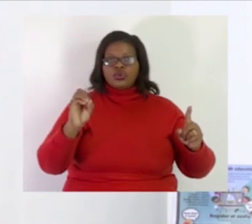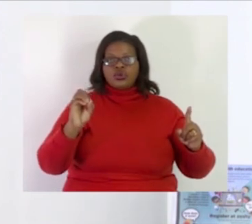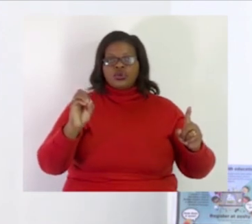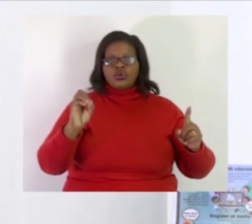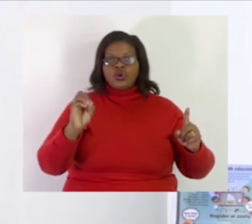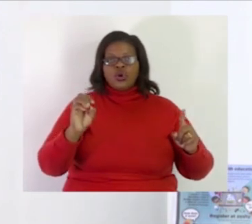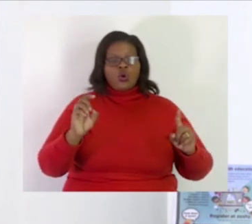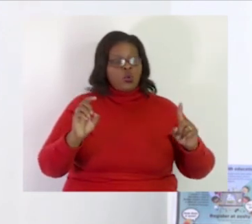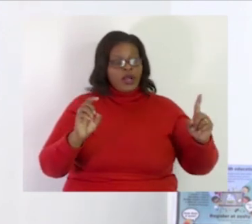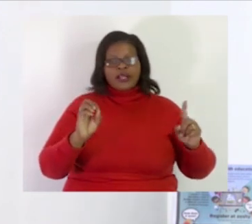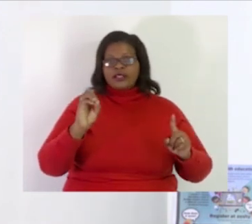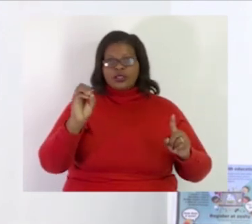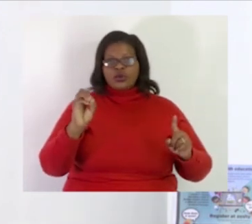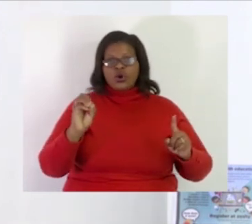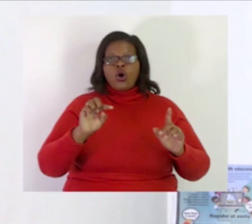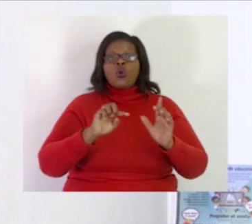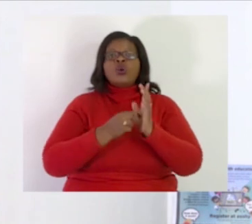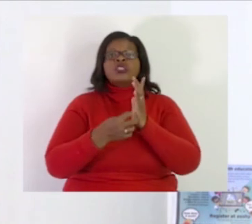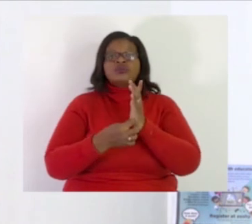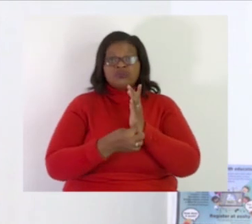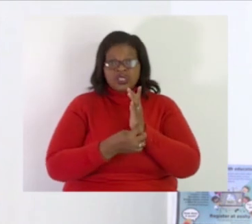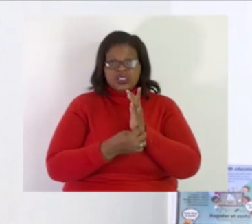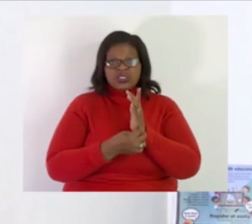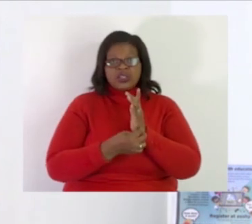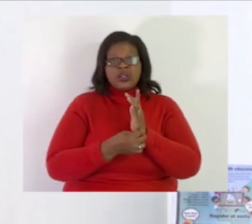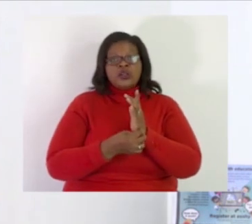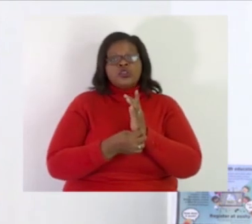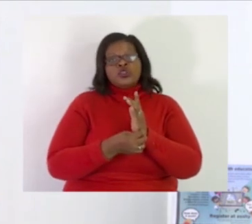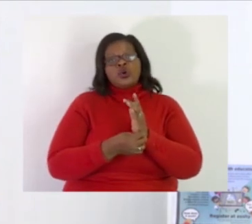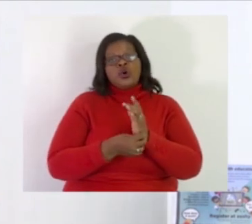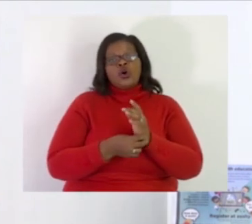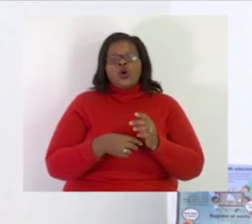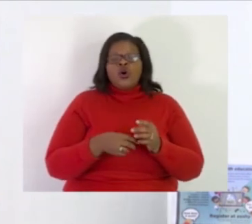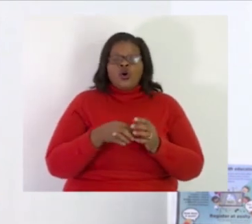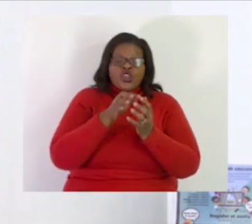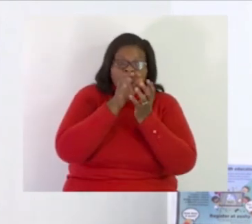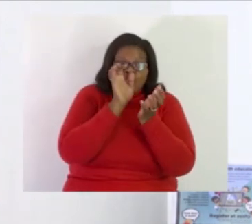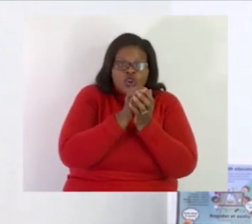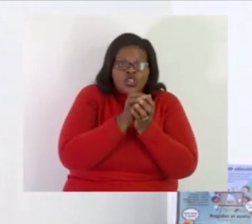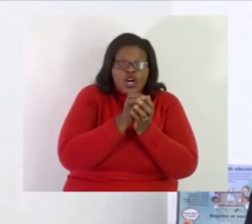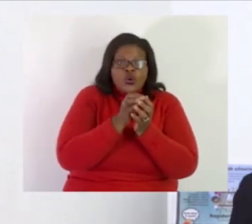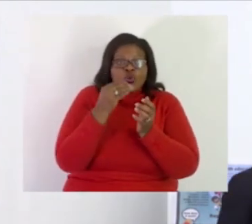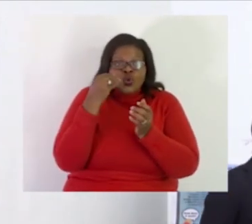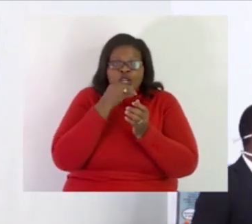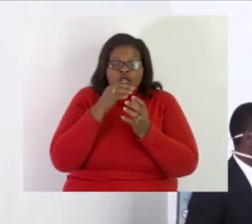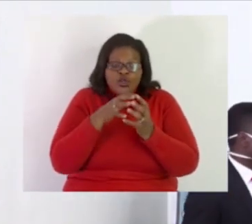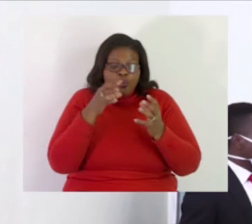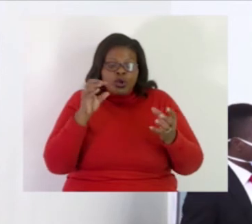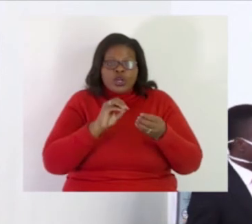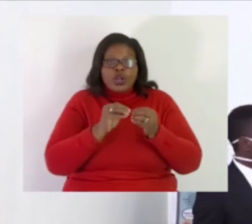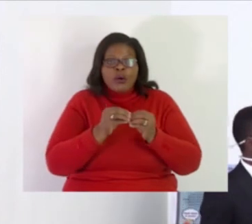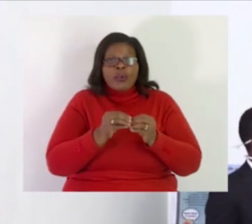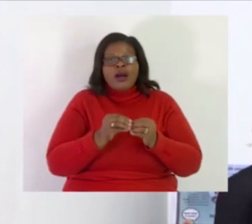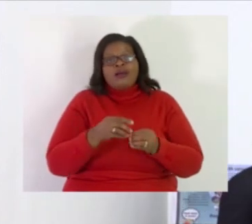0. So in that manner, you can already tell that the crocodile will go for what is big.